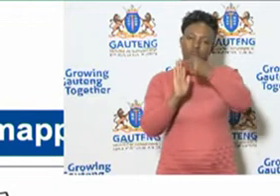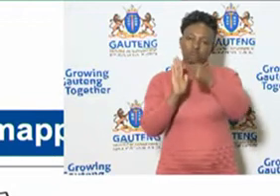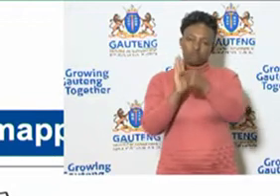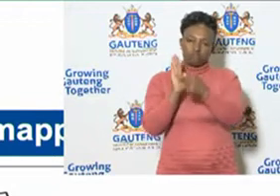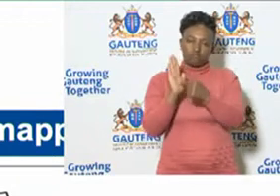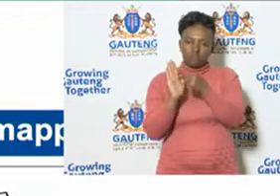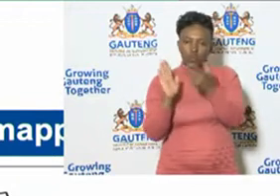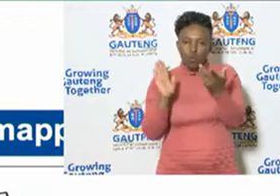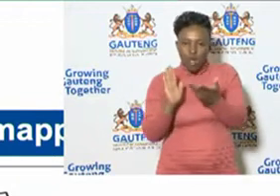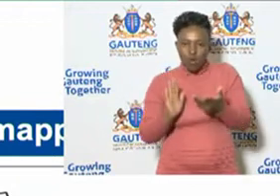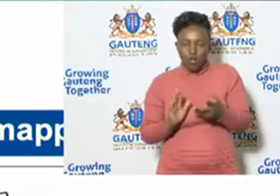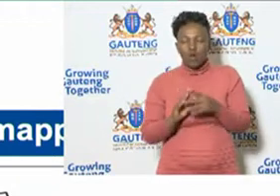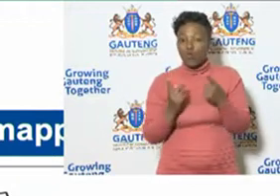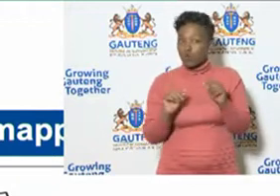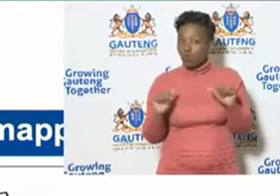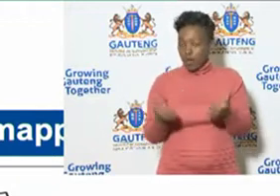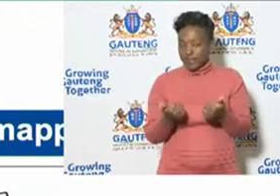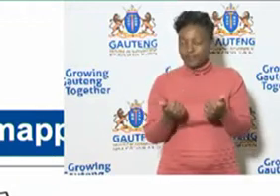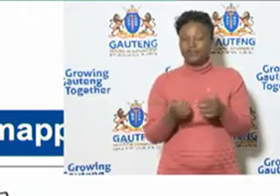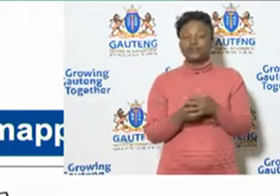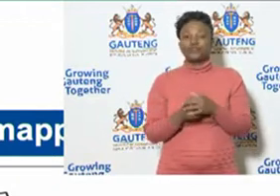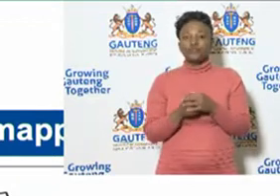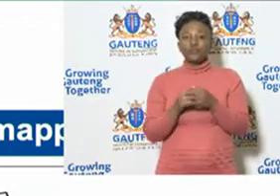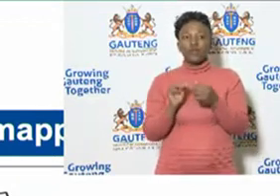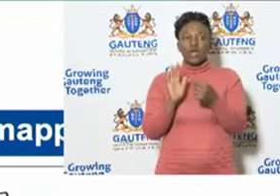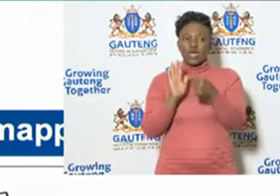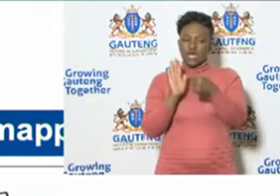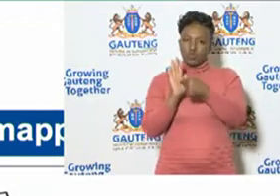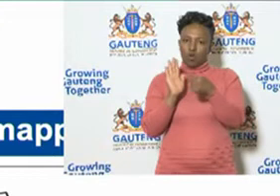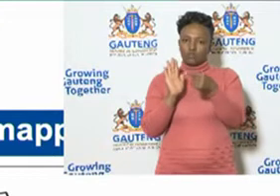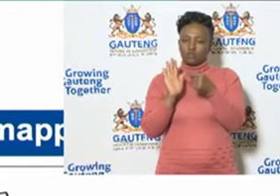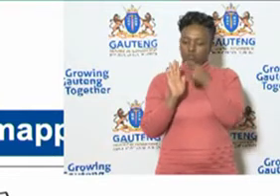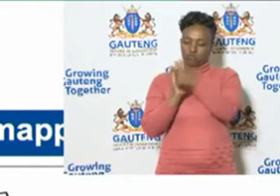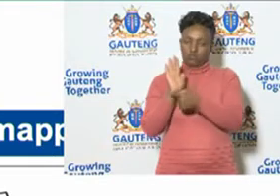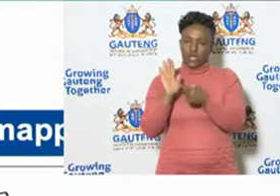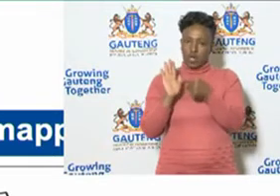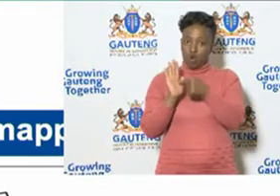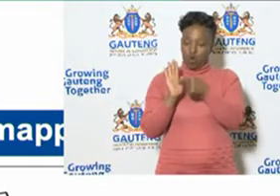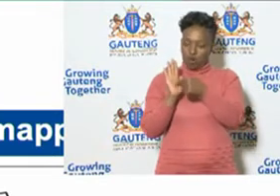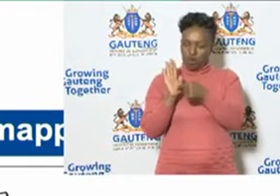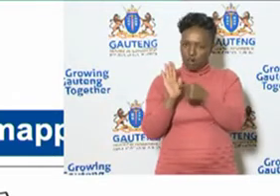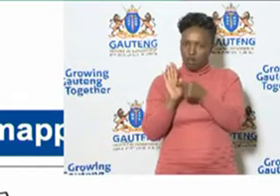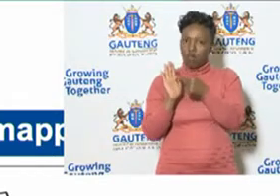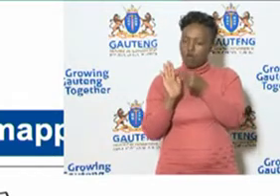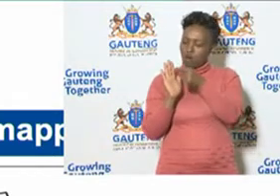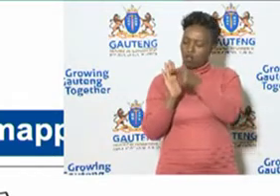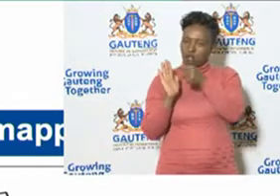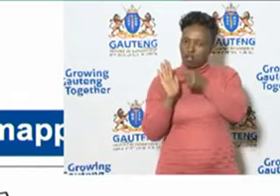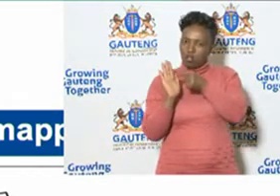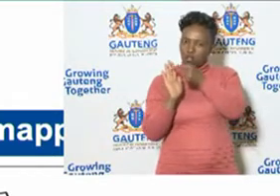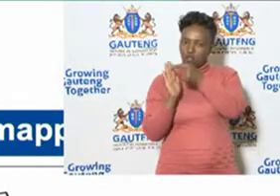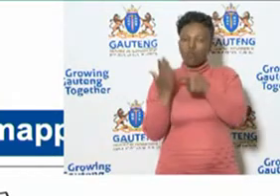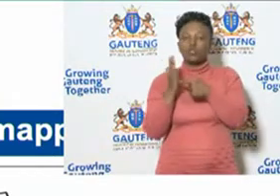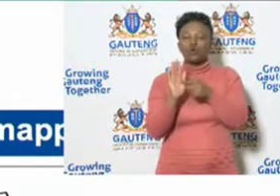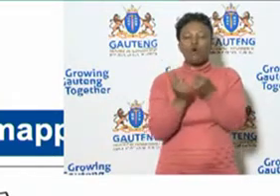very well. The size of the dot on our geomap will show you that it is emerging as